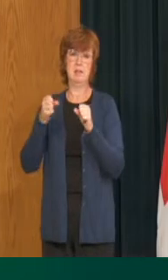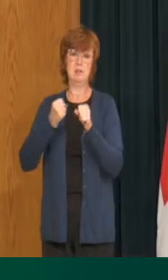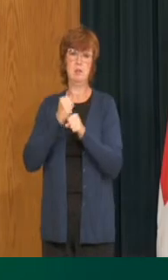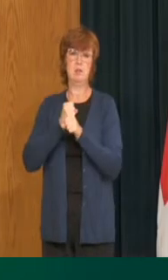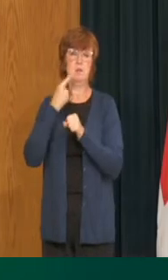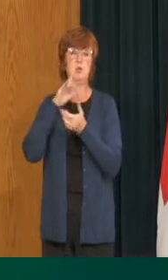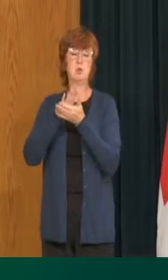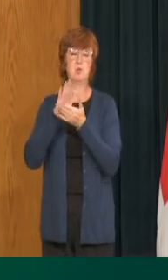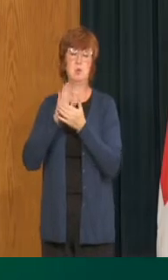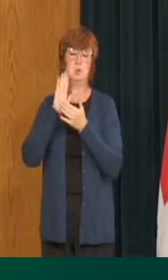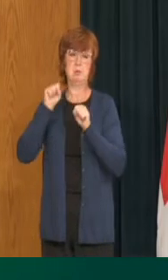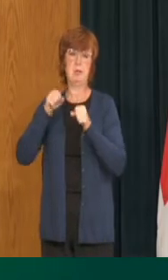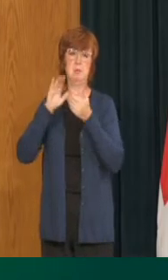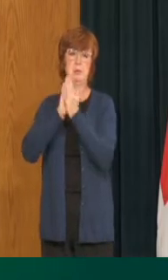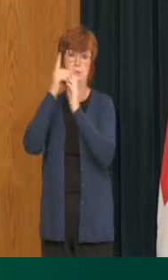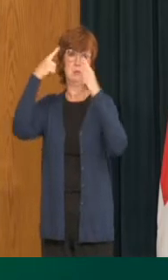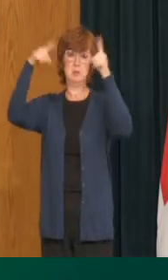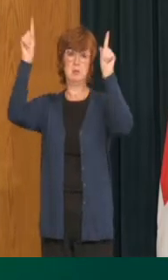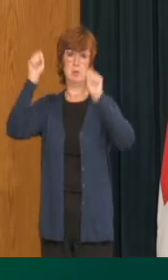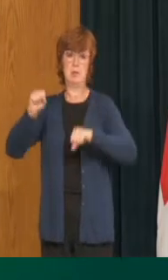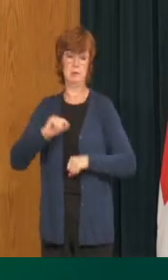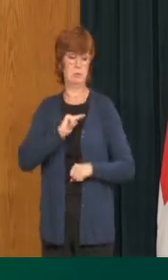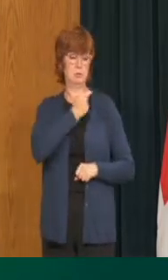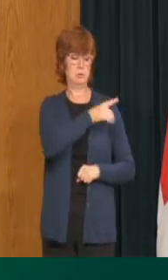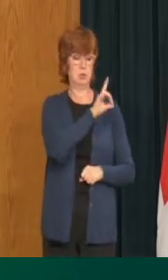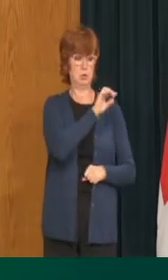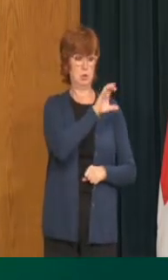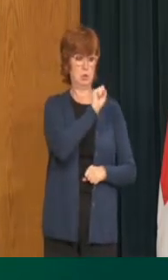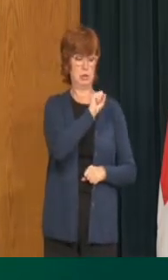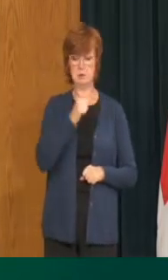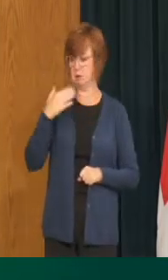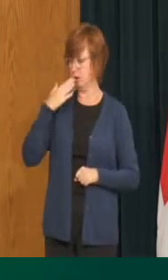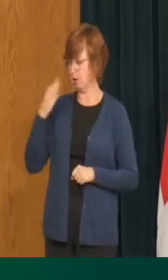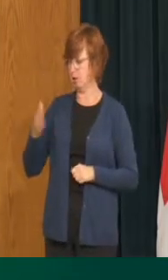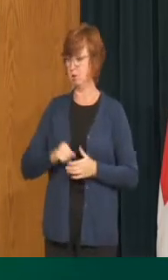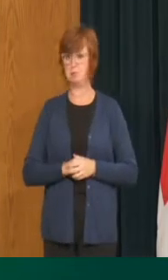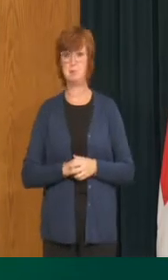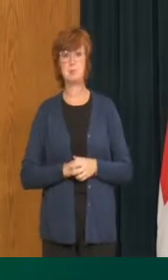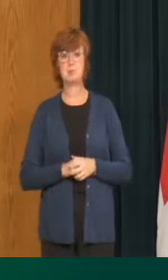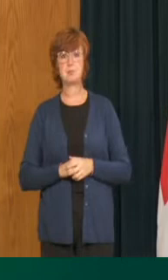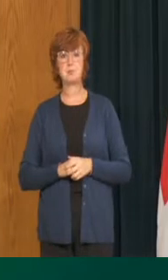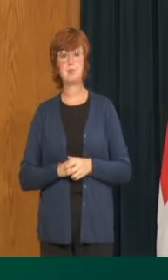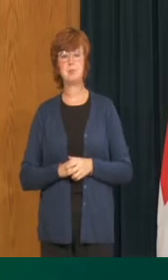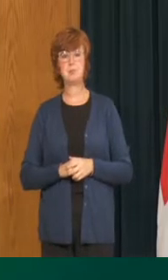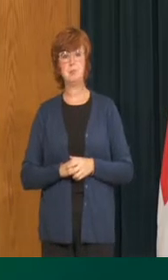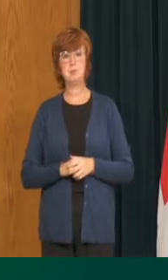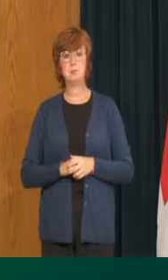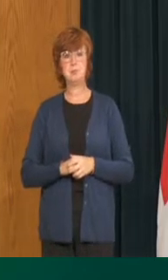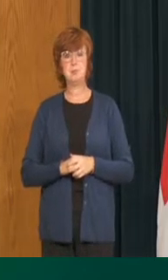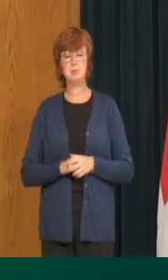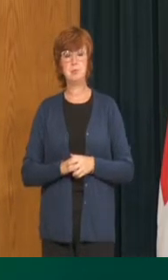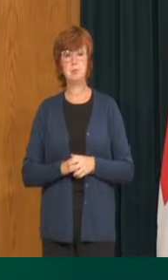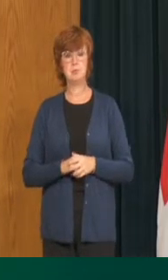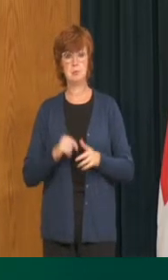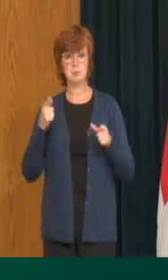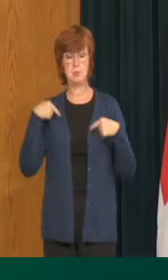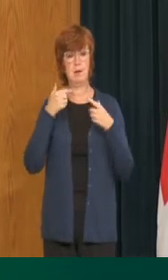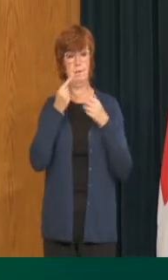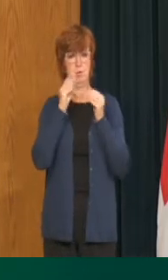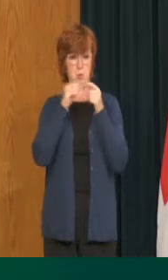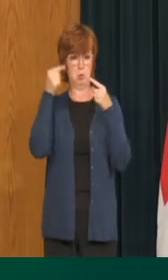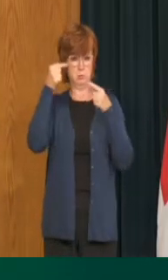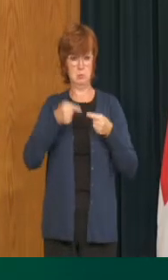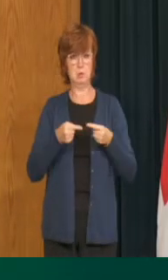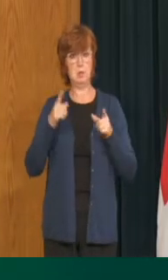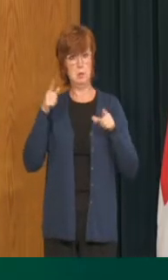Premier. So just a few points, I'll go in a bit more detail. So as we've seen over the last week or so, our